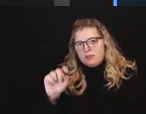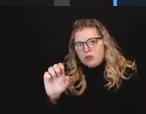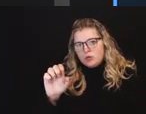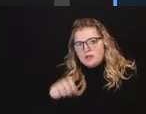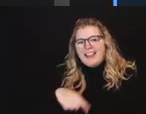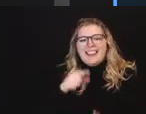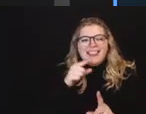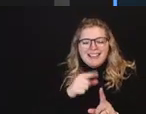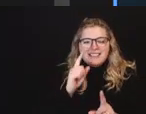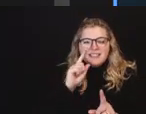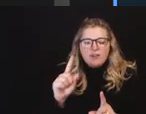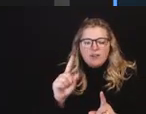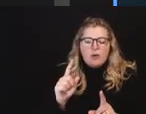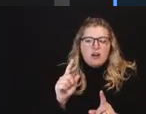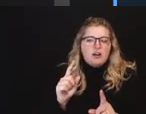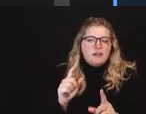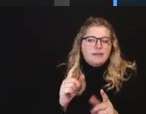for things that